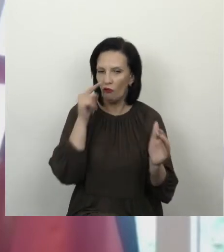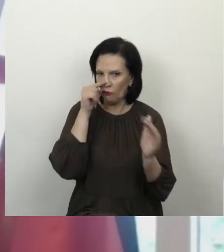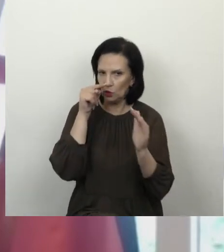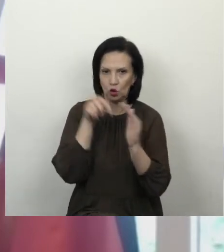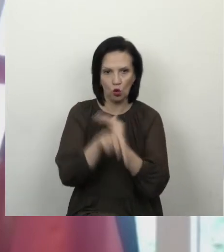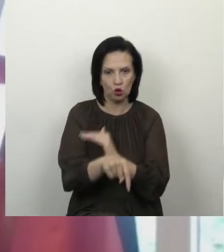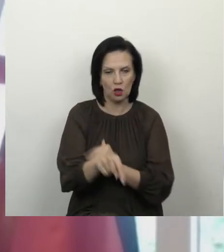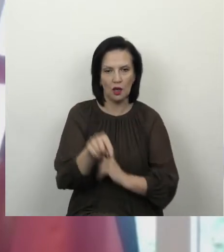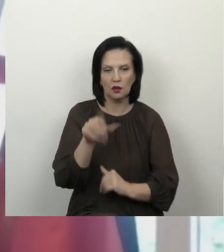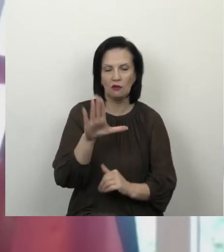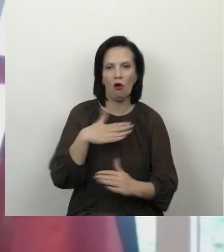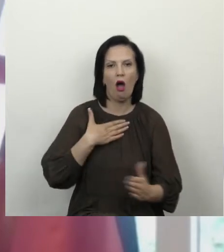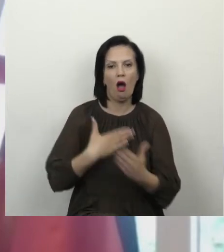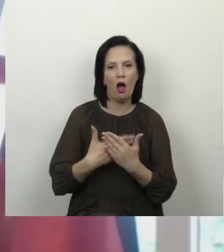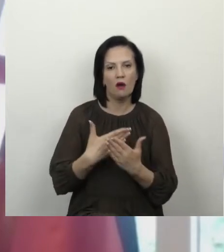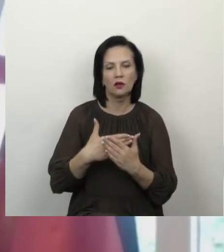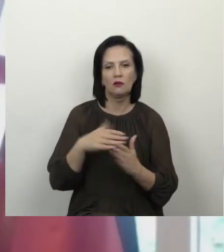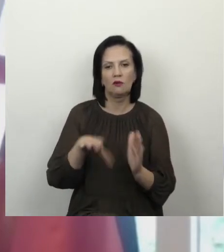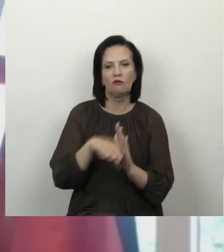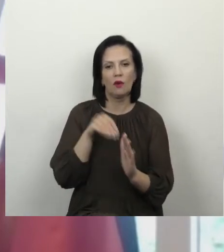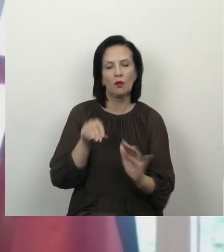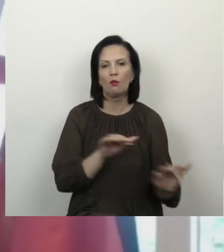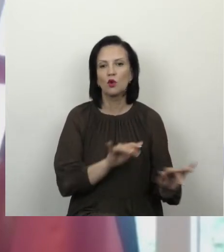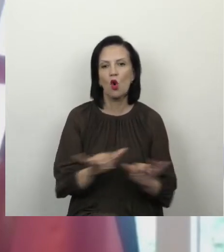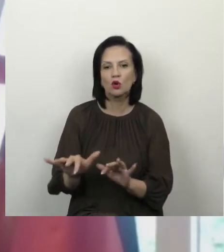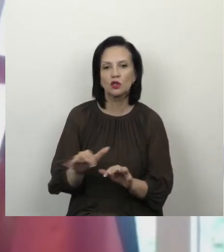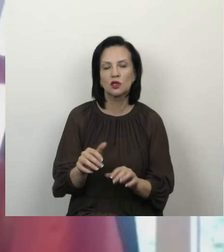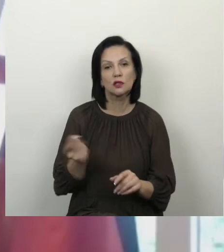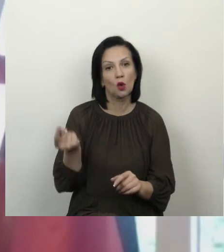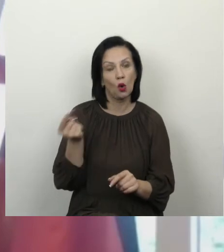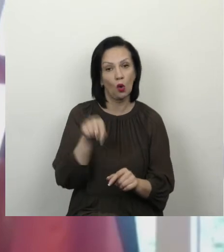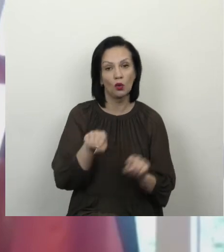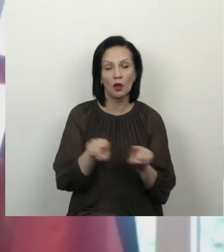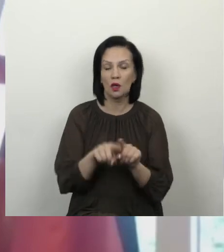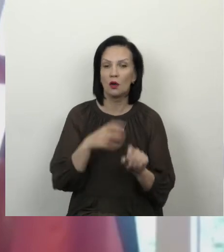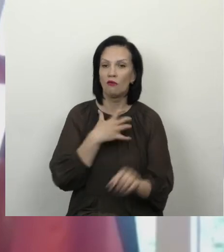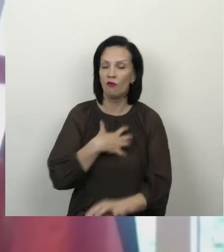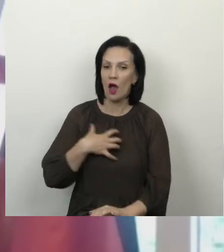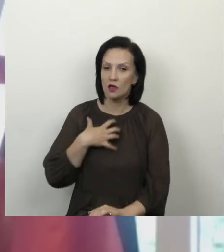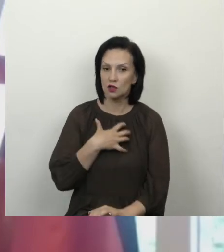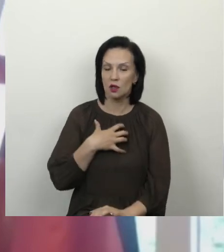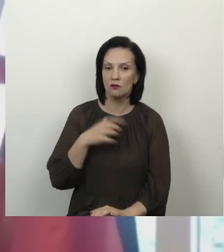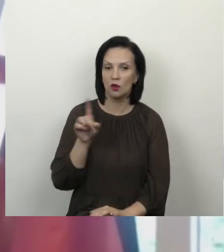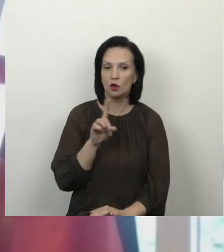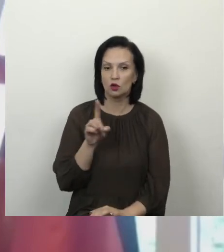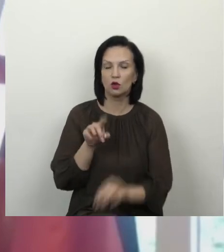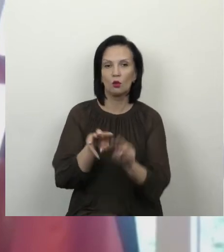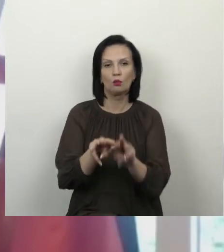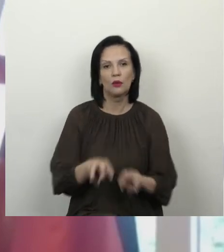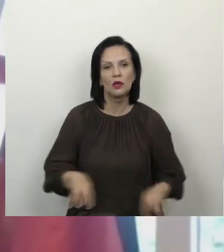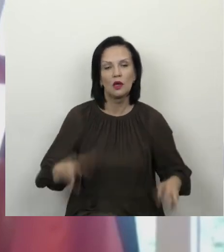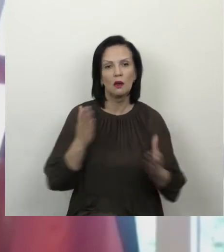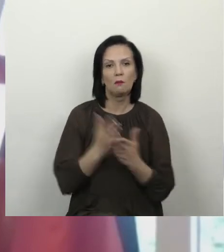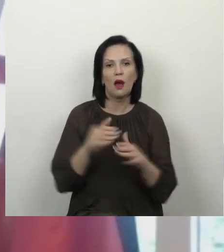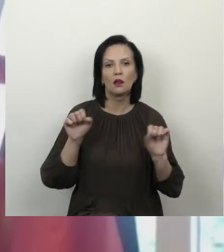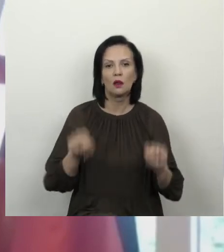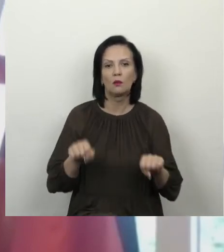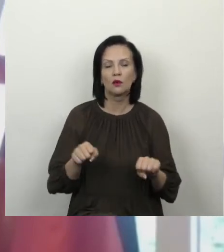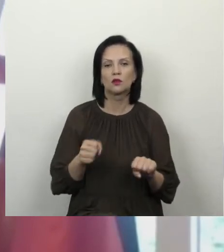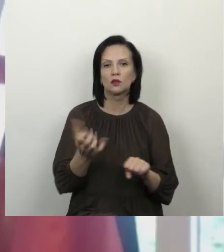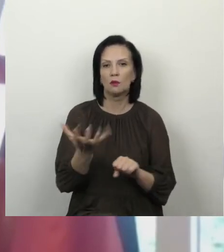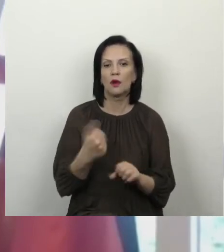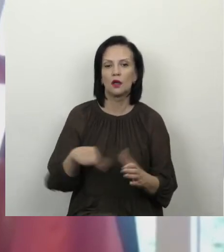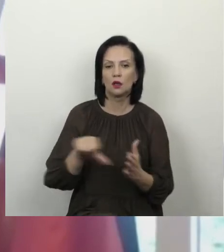competition. However, it is also important that the minister is allowed to participate in the political expression of